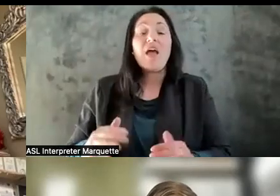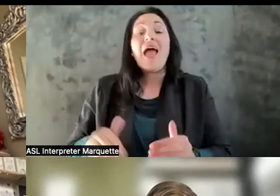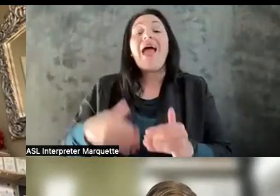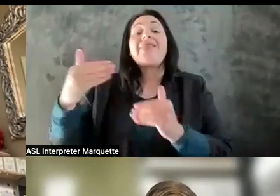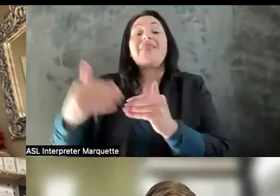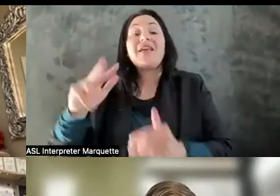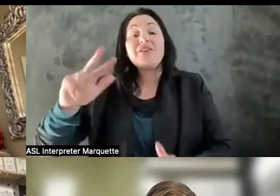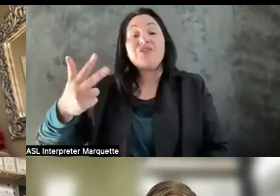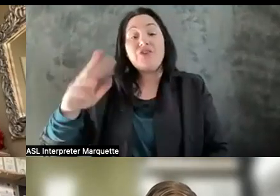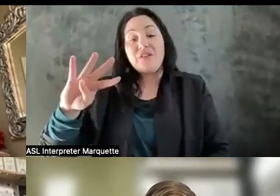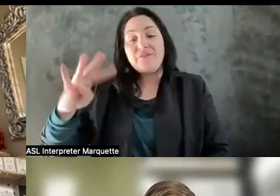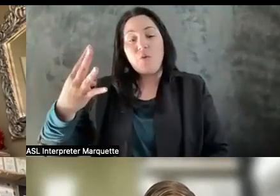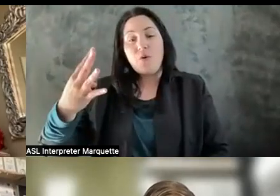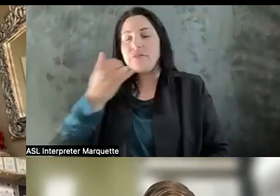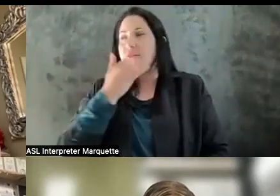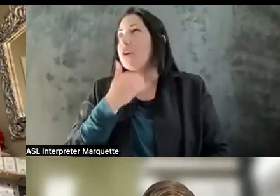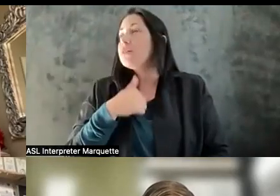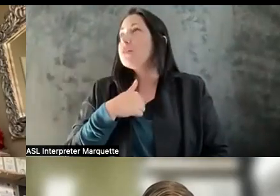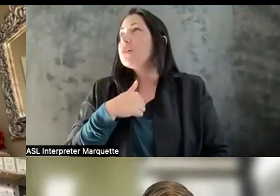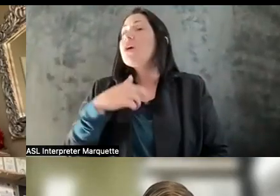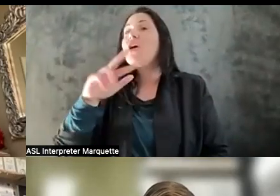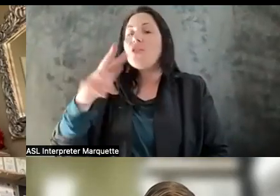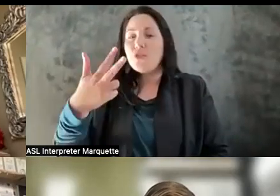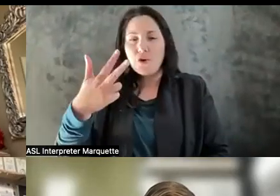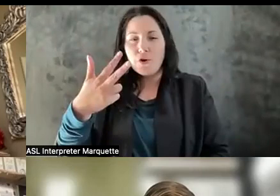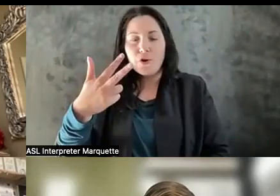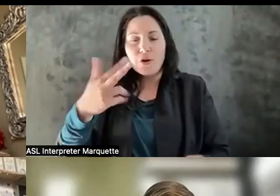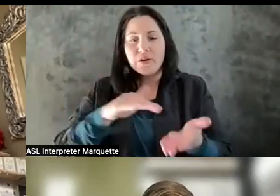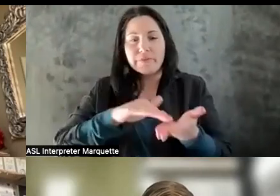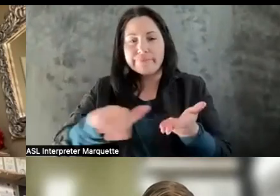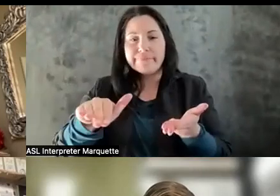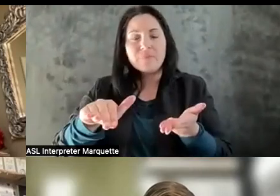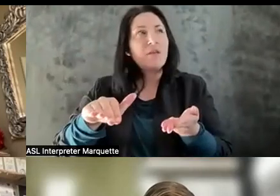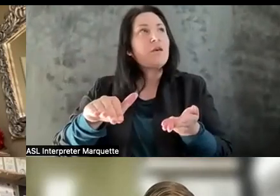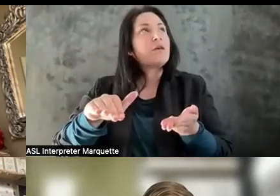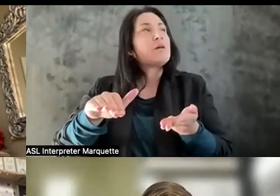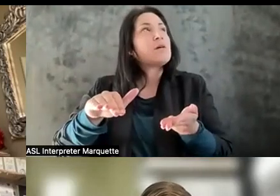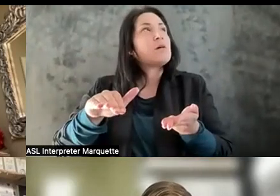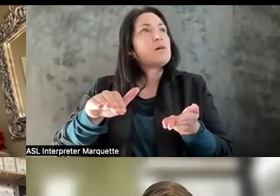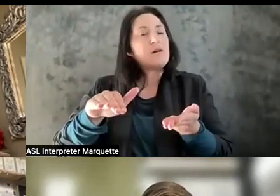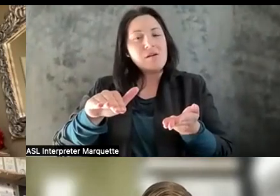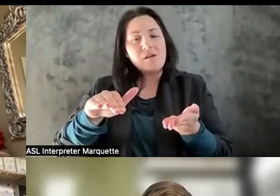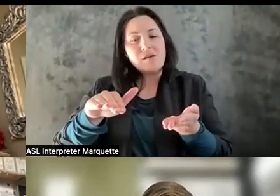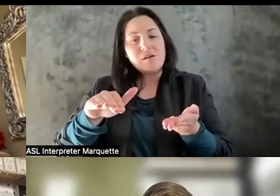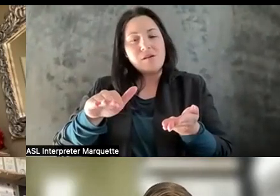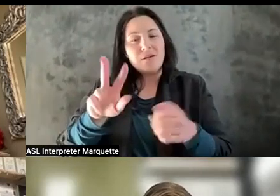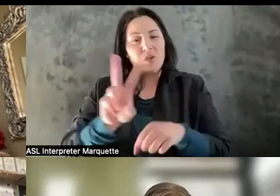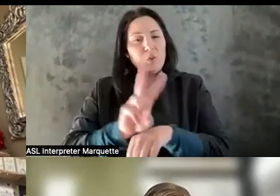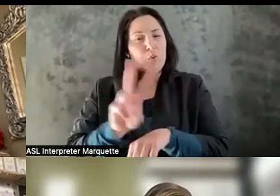graders, third grade gets out starts dismissing at